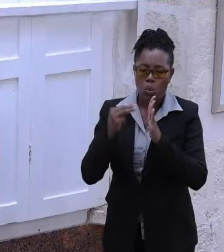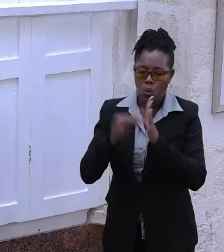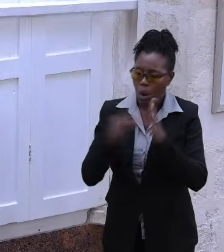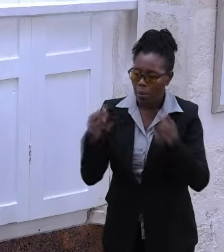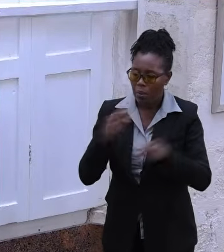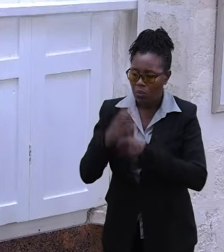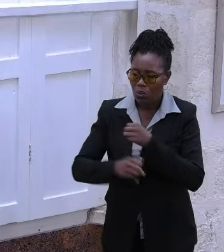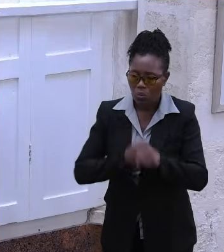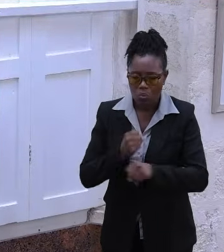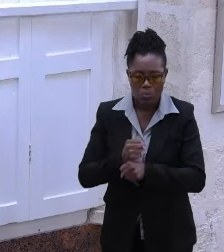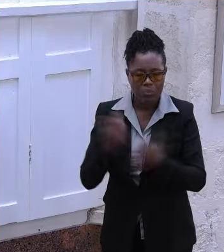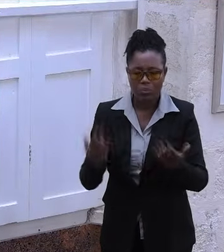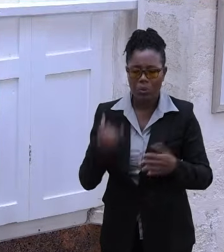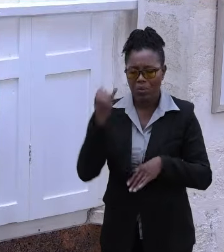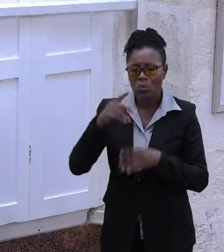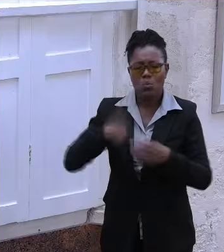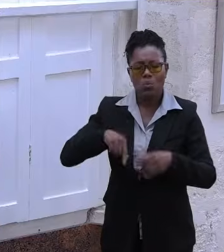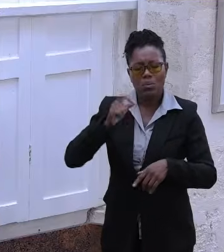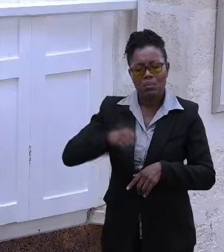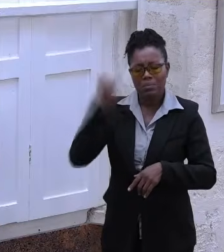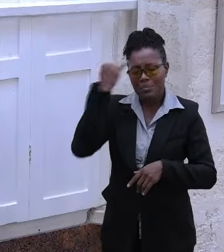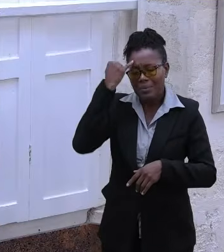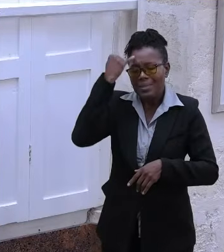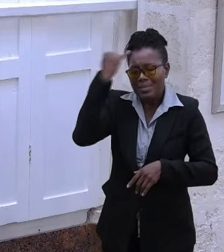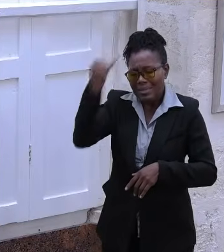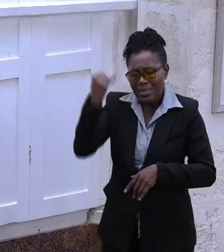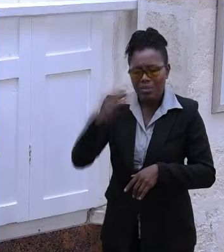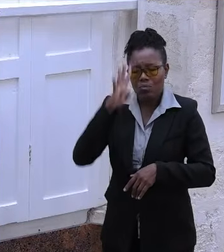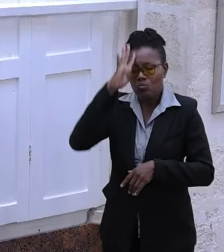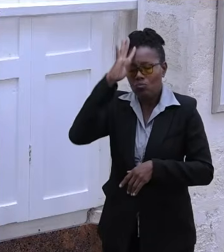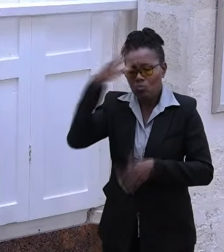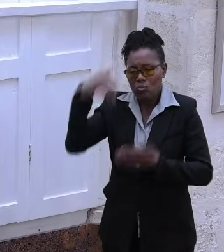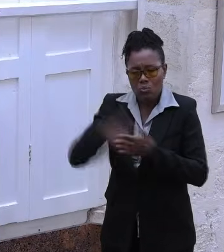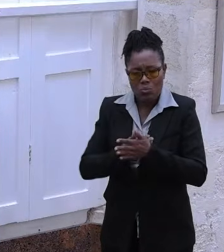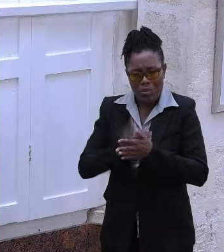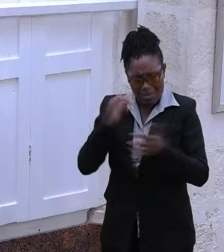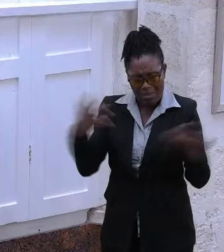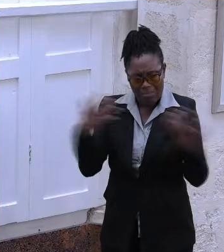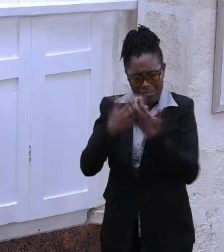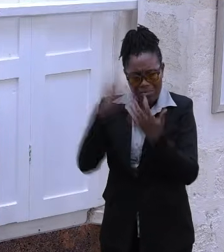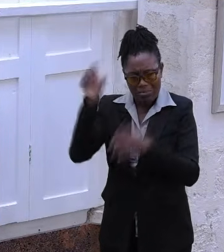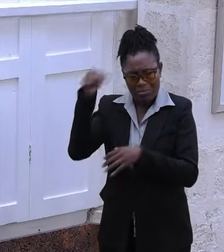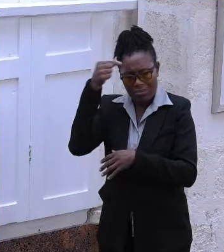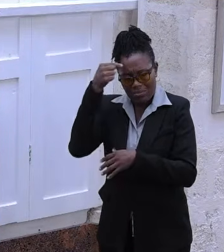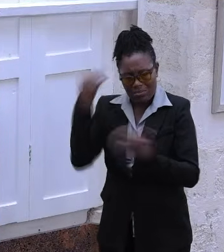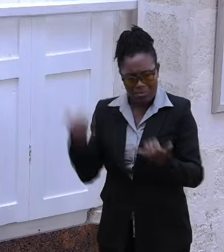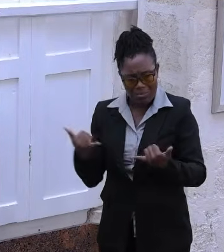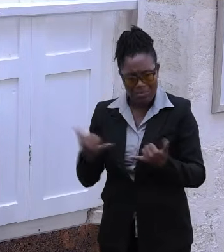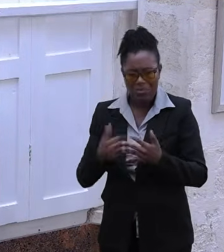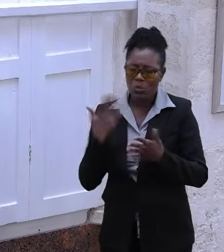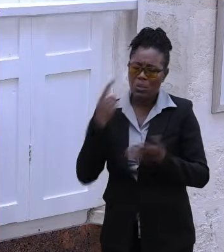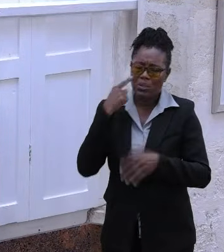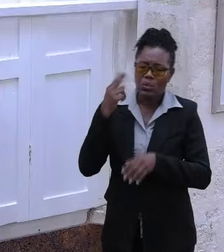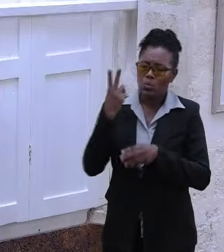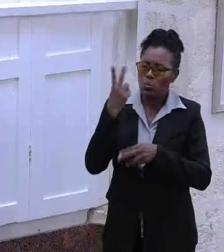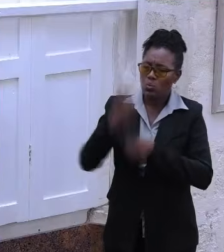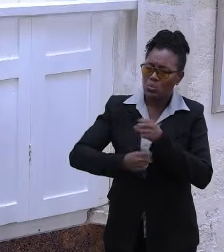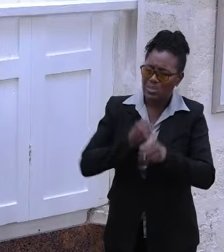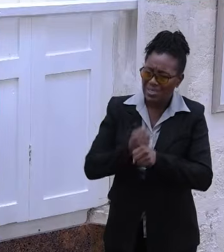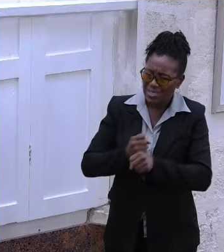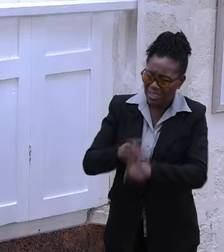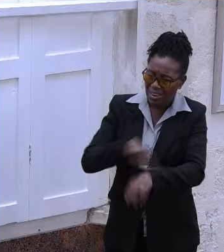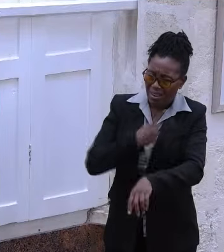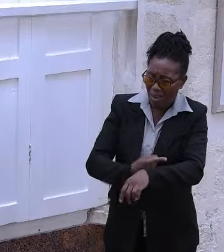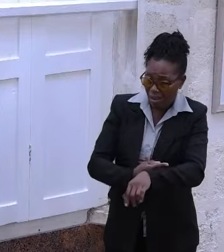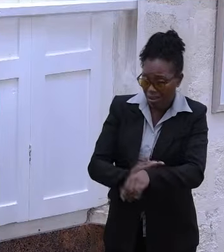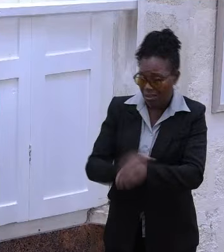be innovative and creative, and that is what this government is about. So I don't see 2 years being too long to do due